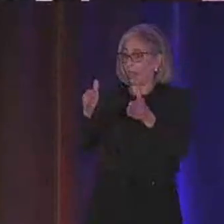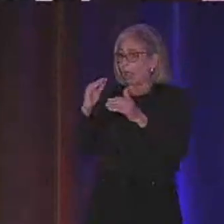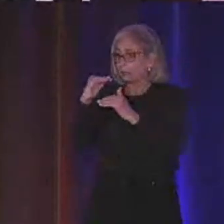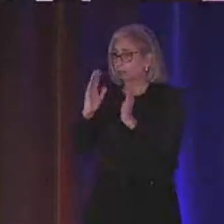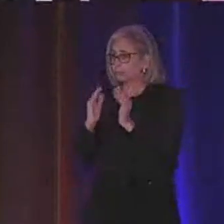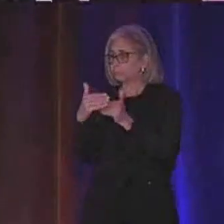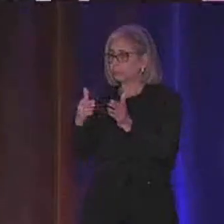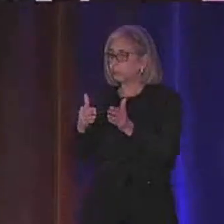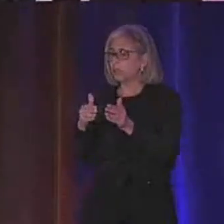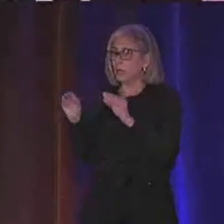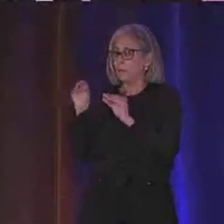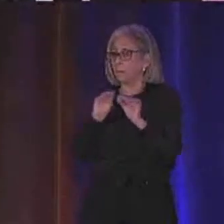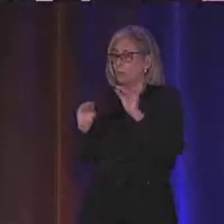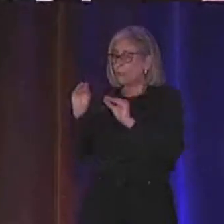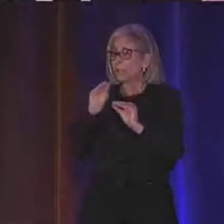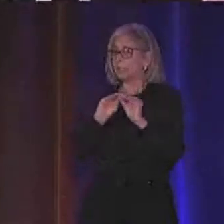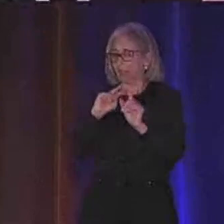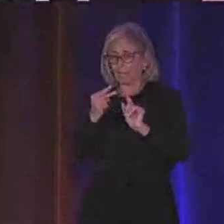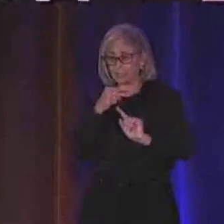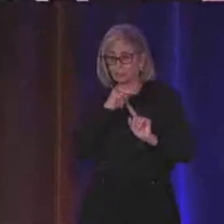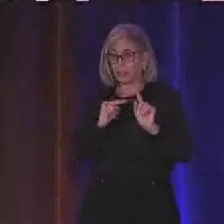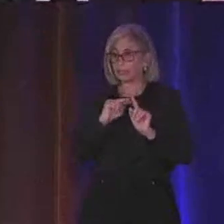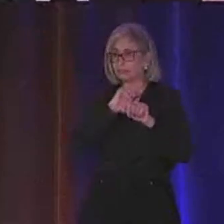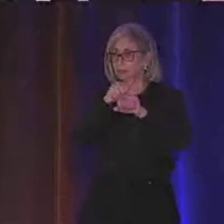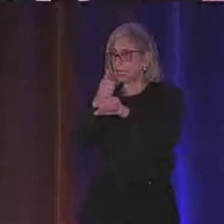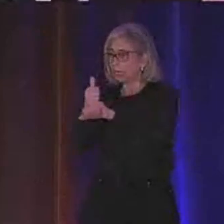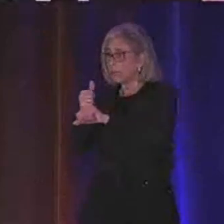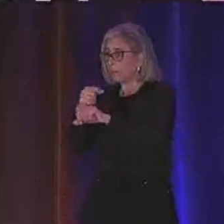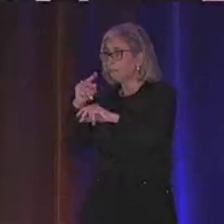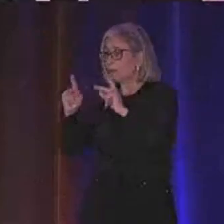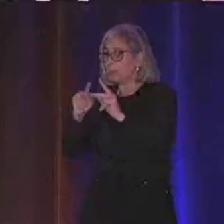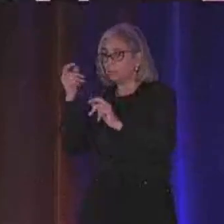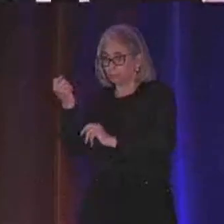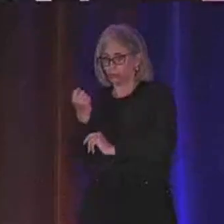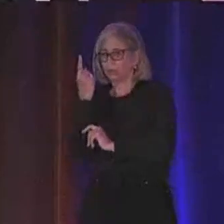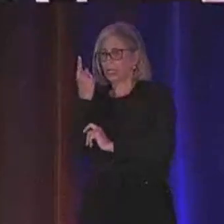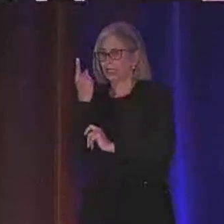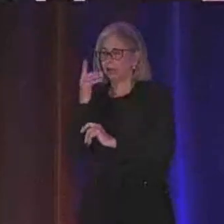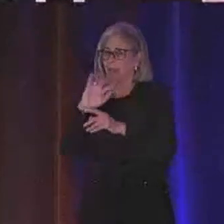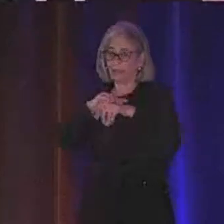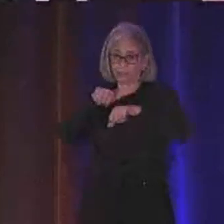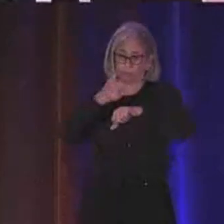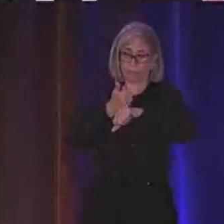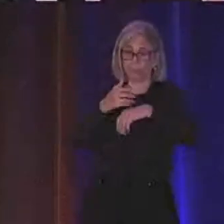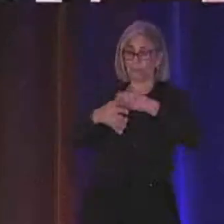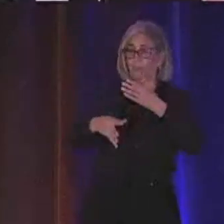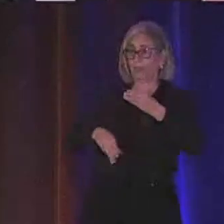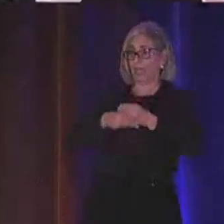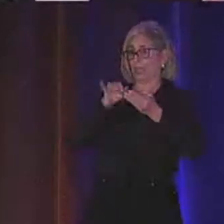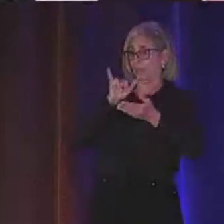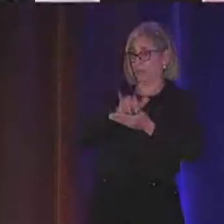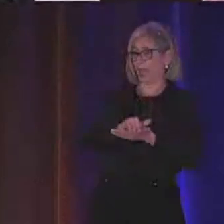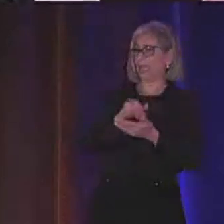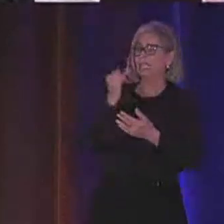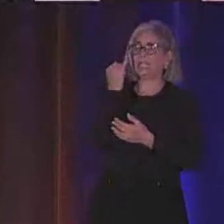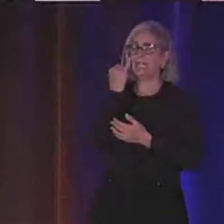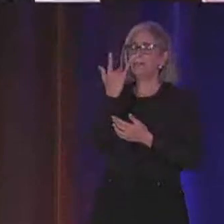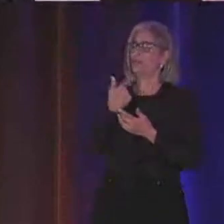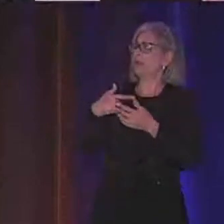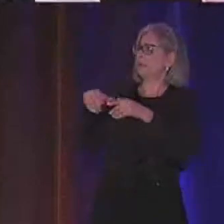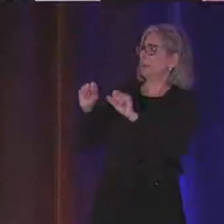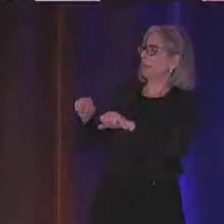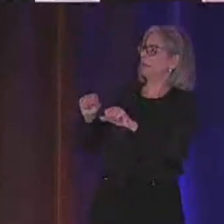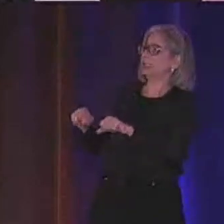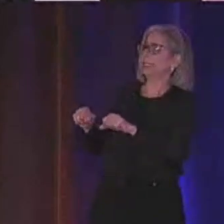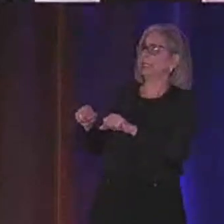okay, some movement aspect and arranged in a way that people can understand. So then to build on this, right, what if we give them the ability to